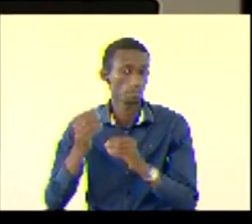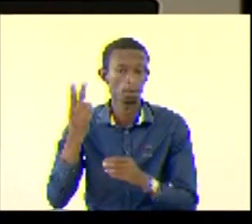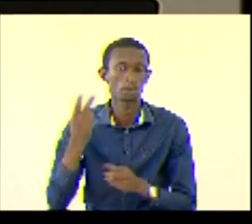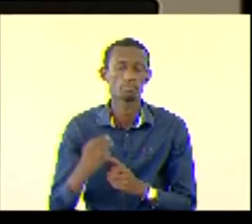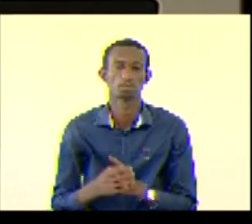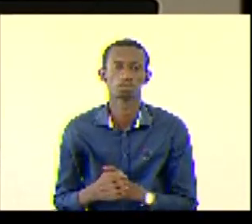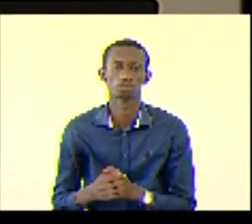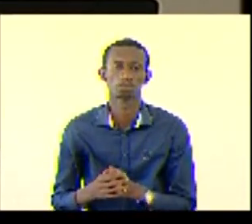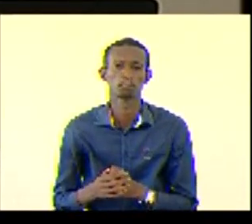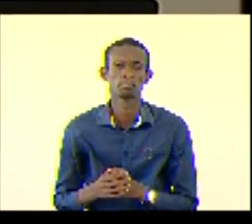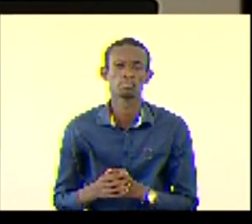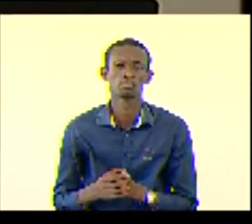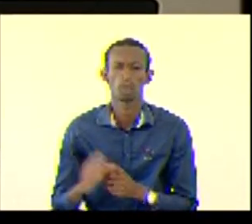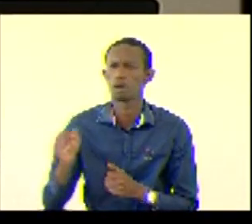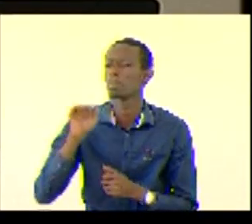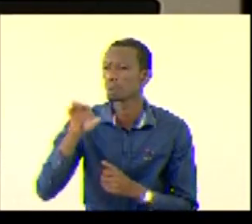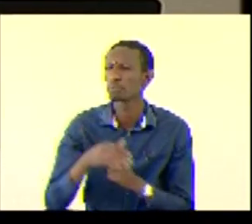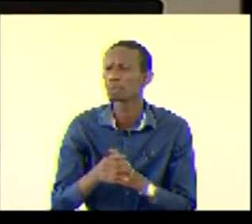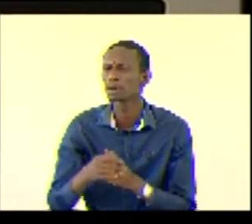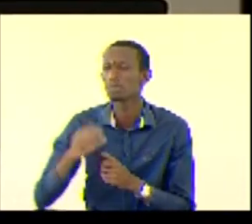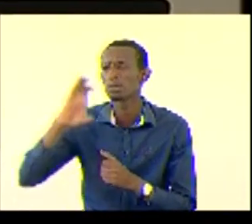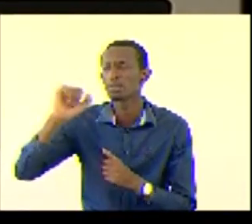which is asking, what is a catalyst?